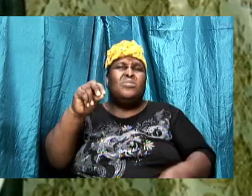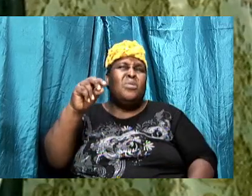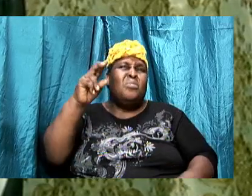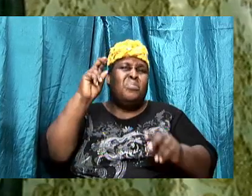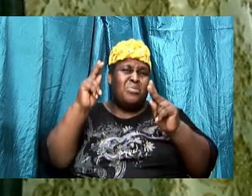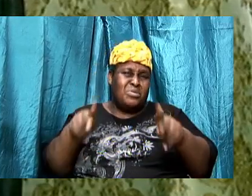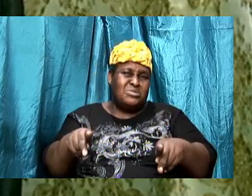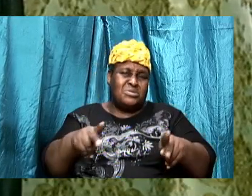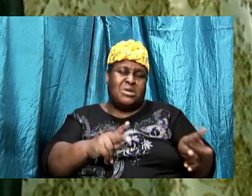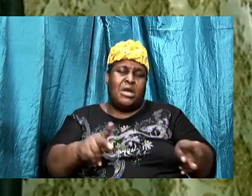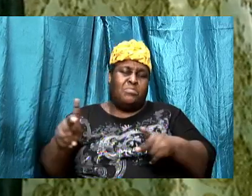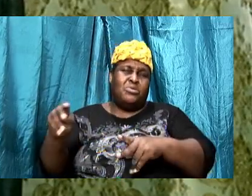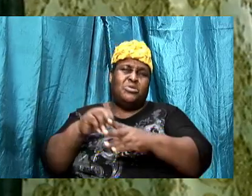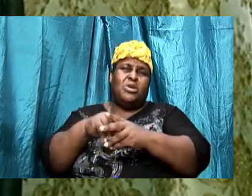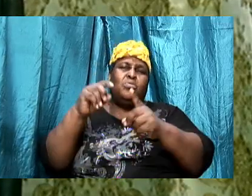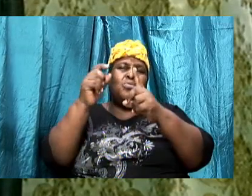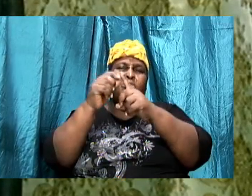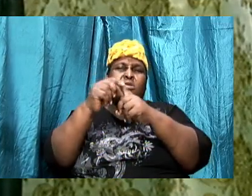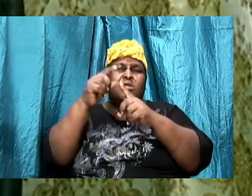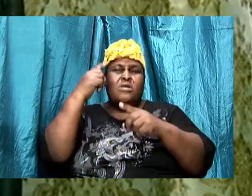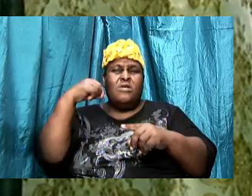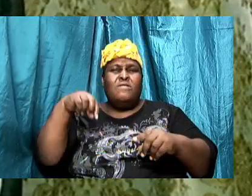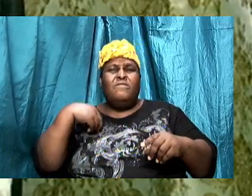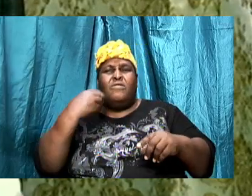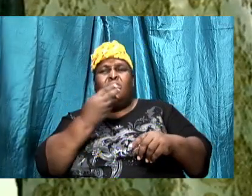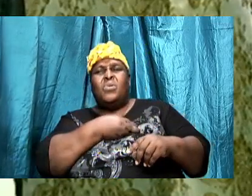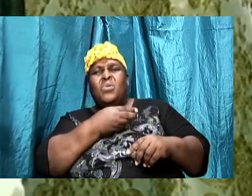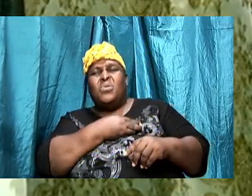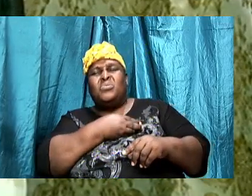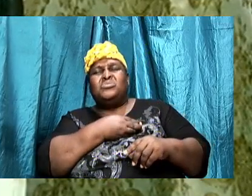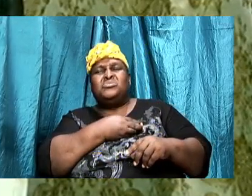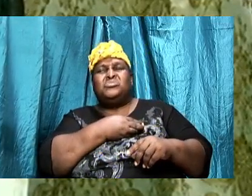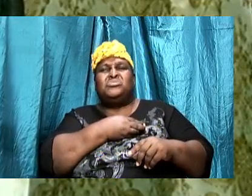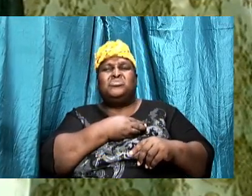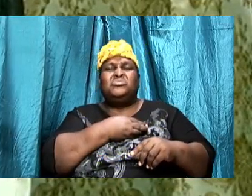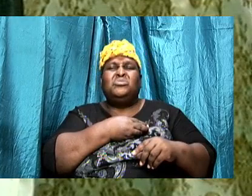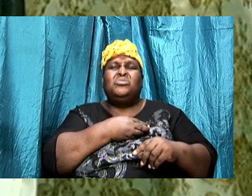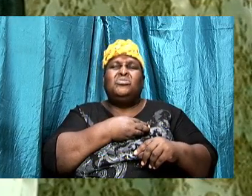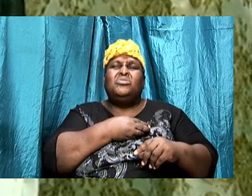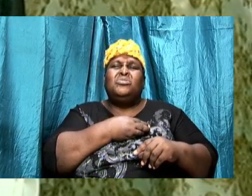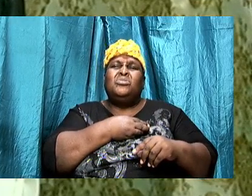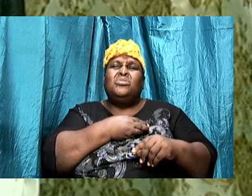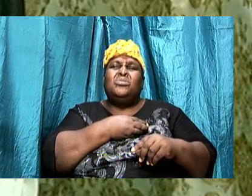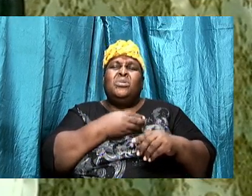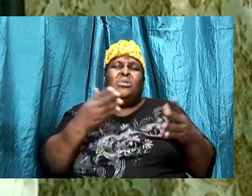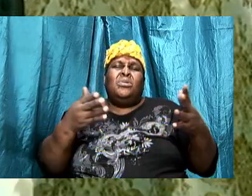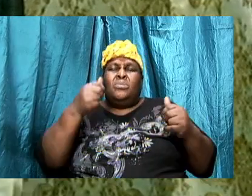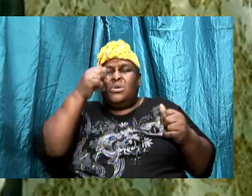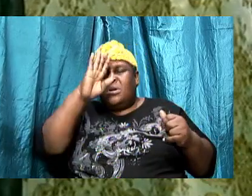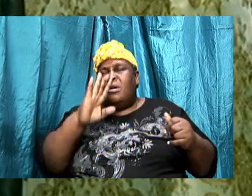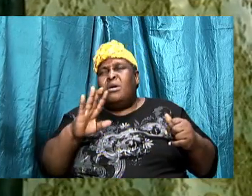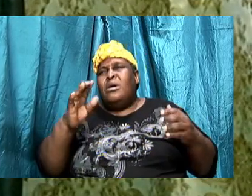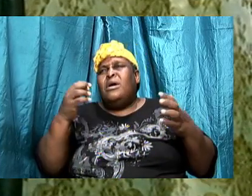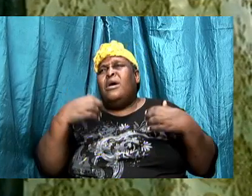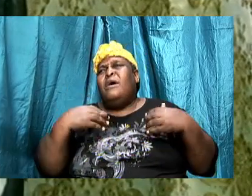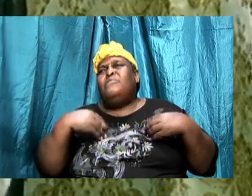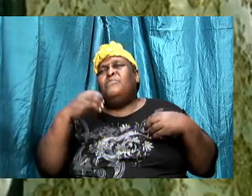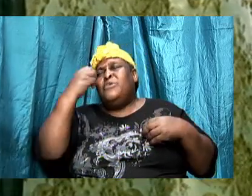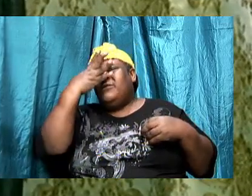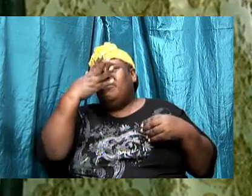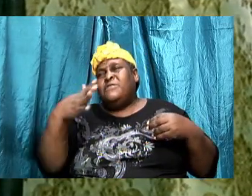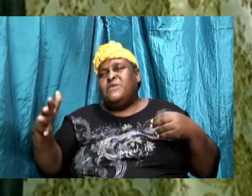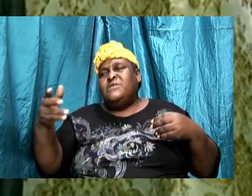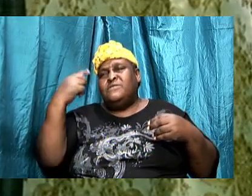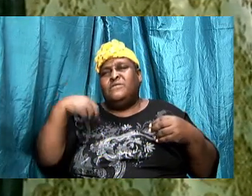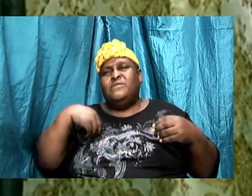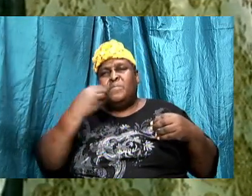put it in words for us to have. Shakespeare can't write it. You know what God have in store for us.